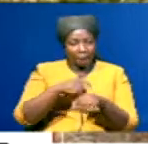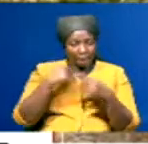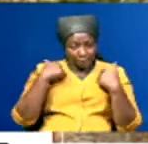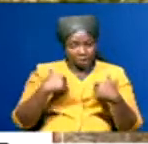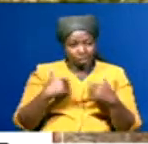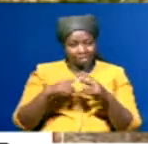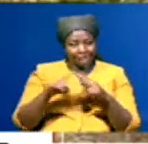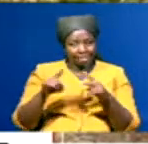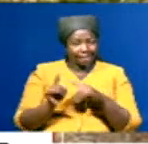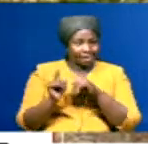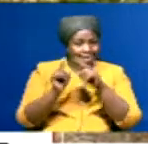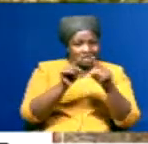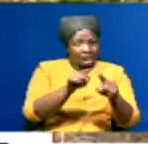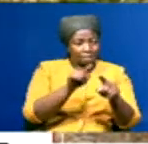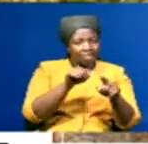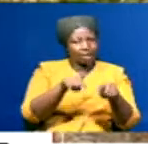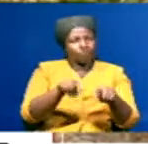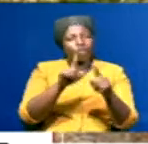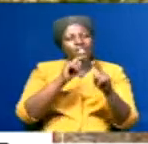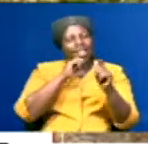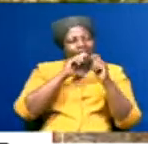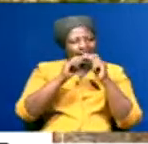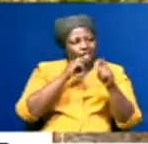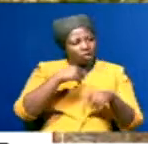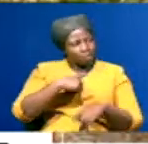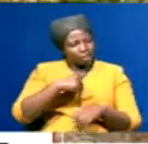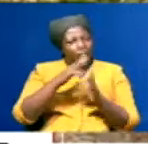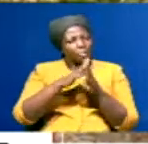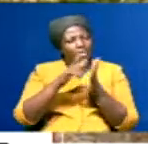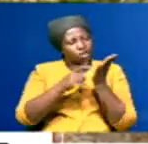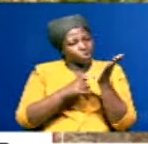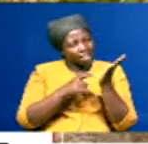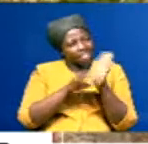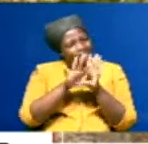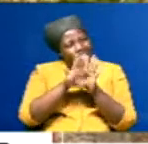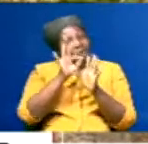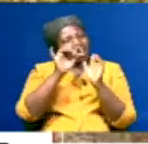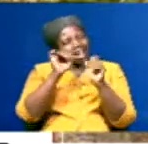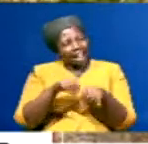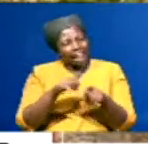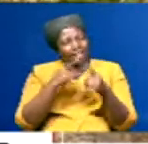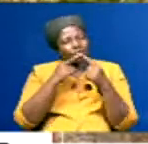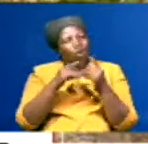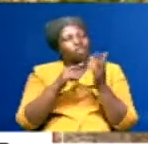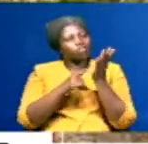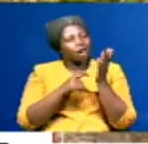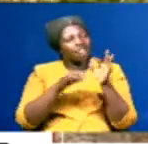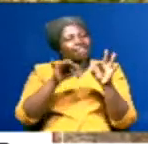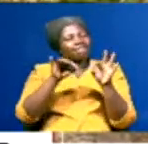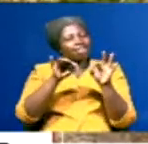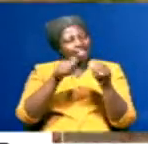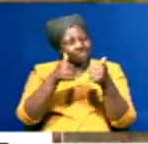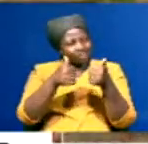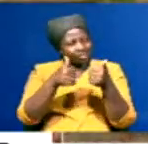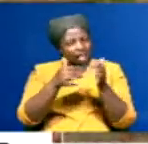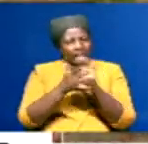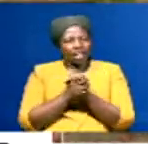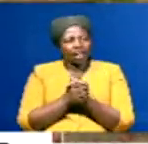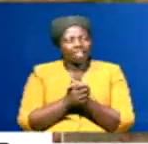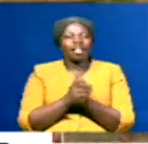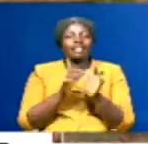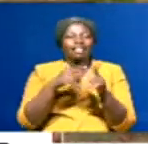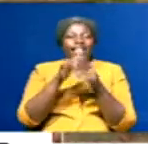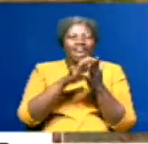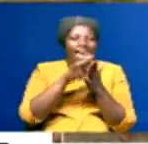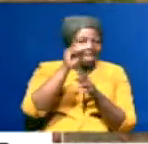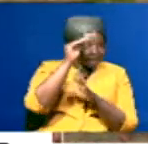will interview me in Kiswahili. They found I can speak Kiswahili very well. And I learned how to